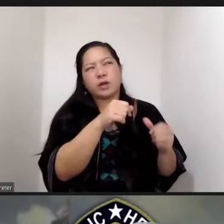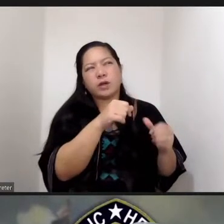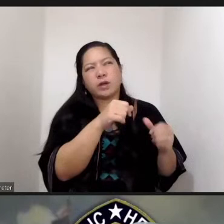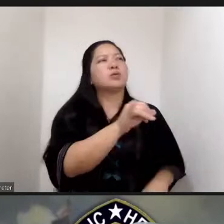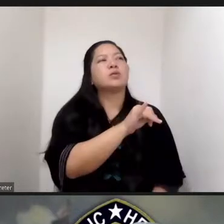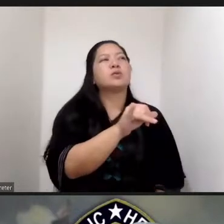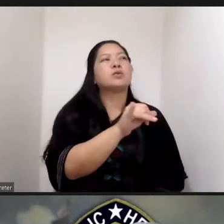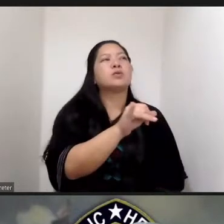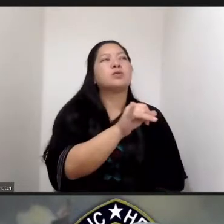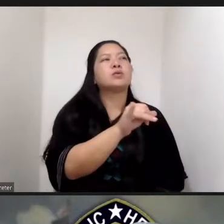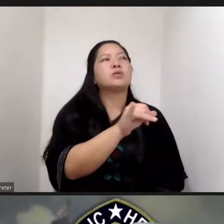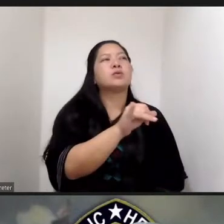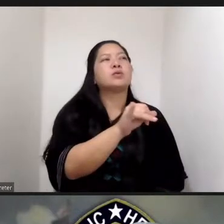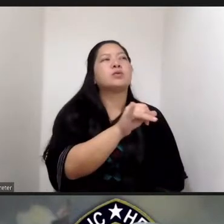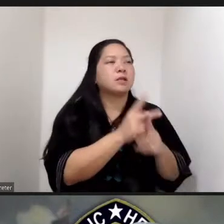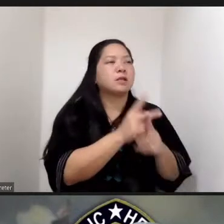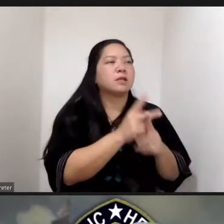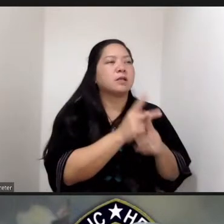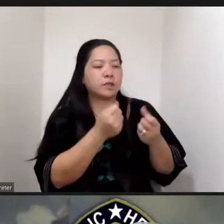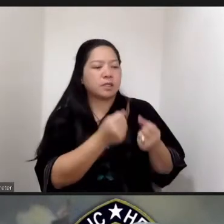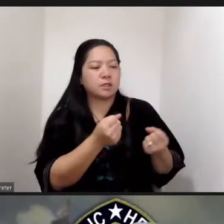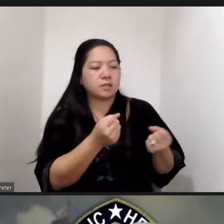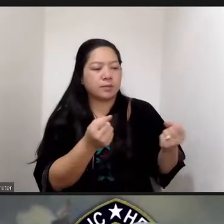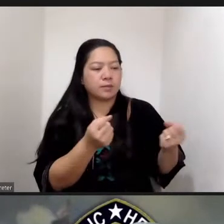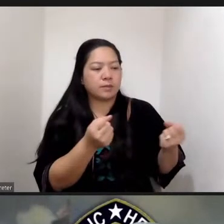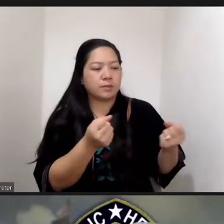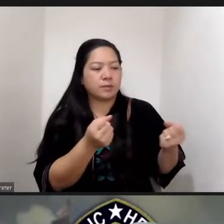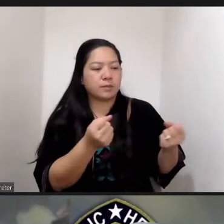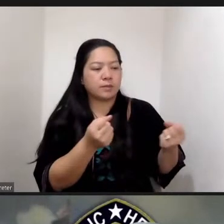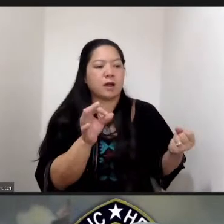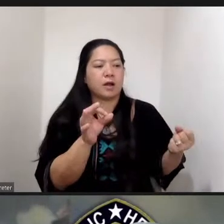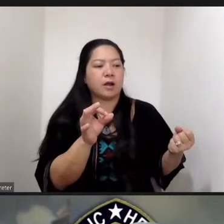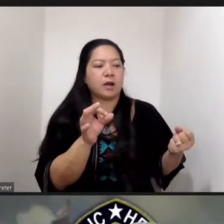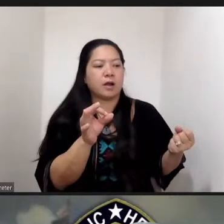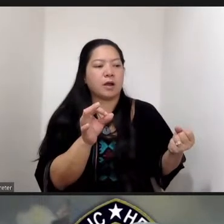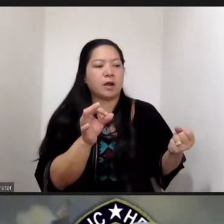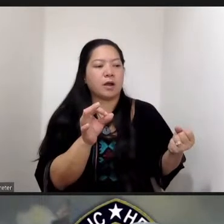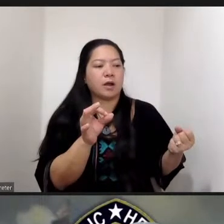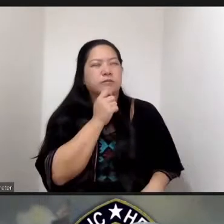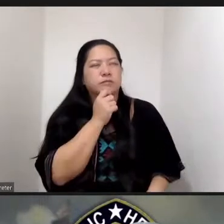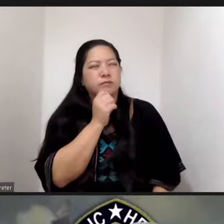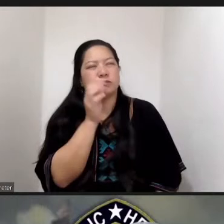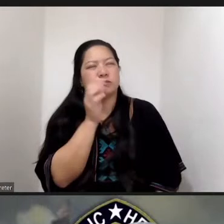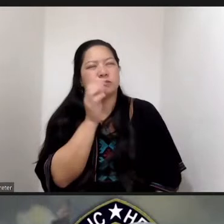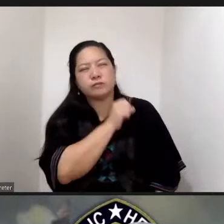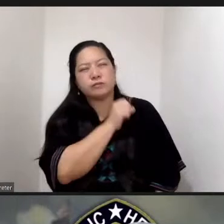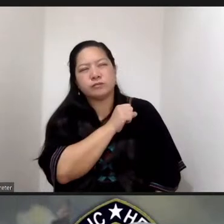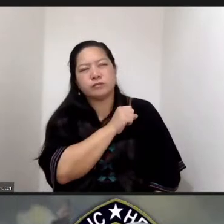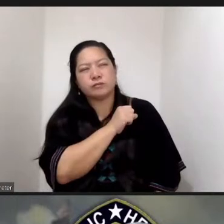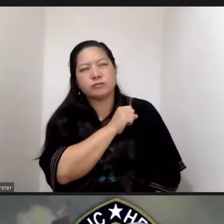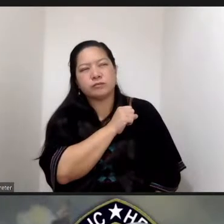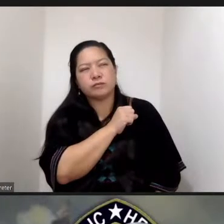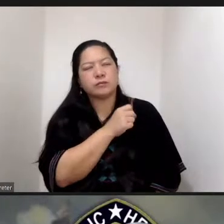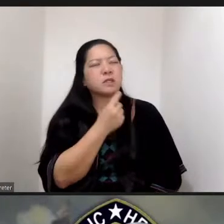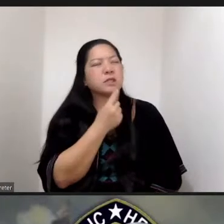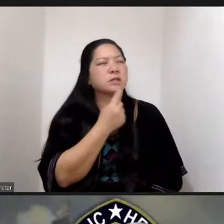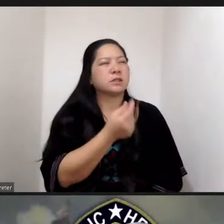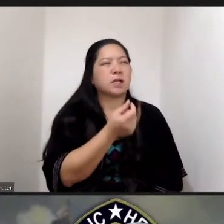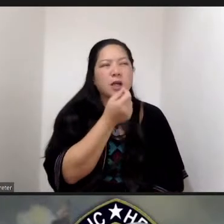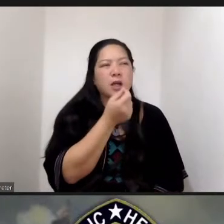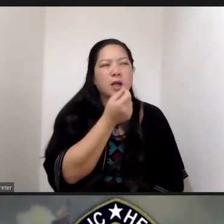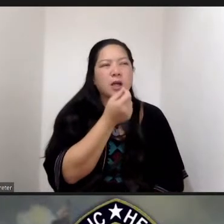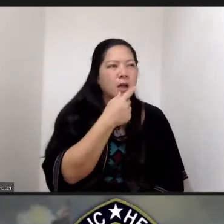keep a supply of I guess you could say pills,